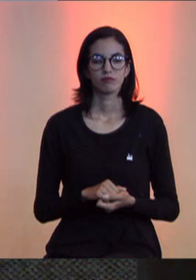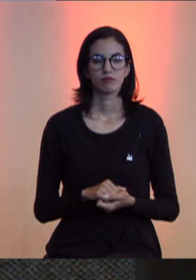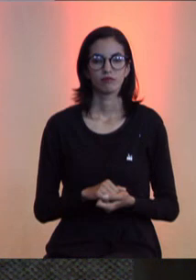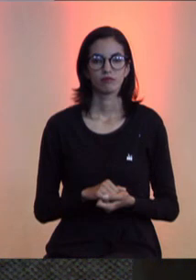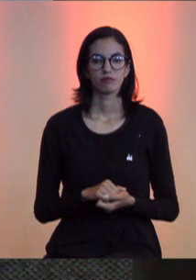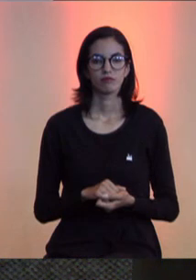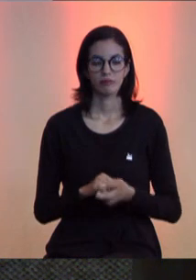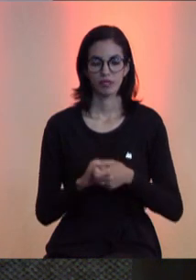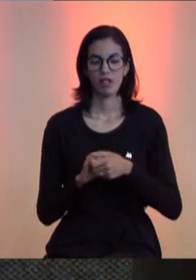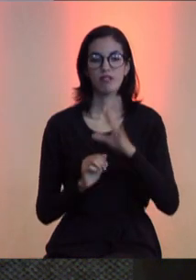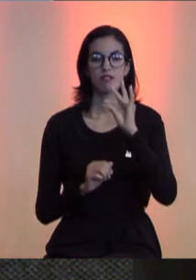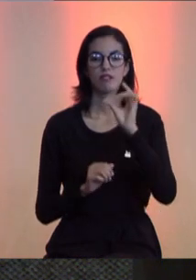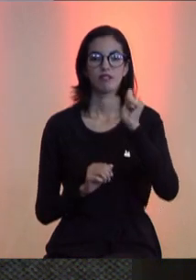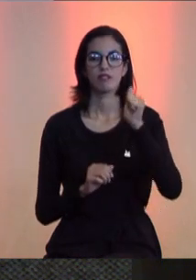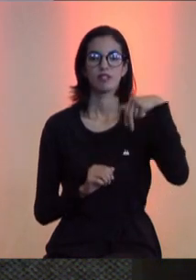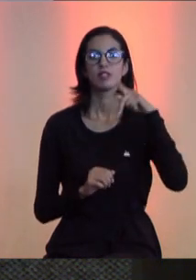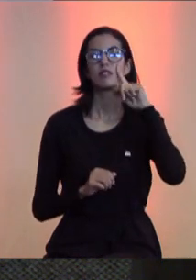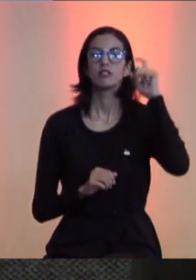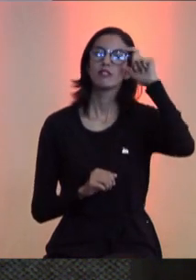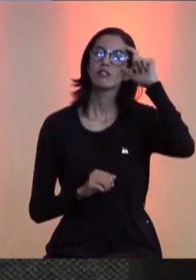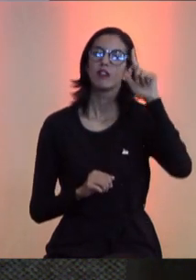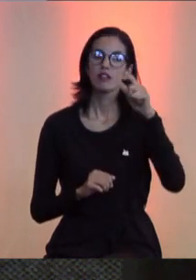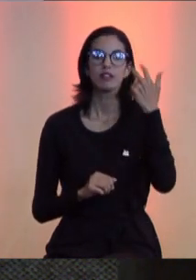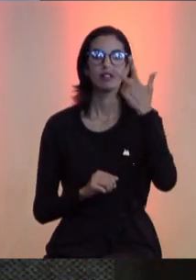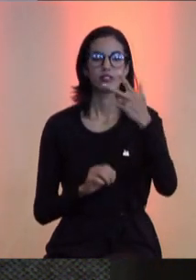Verses 16 to 24. Daniel capítulo 3, versículos